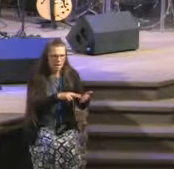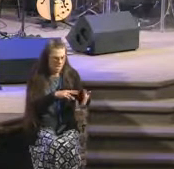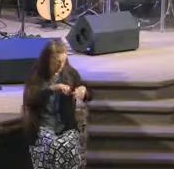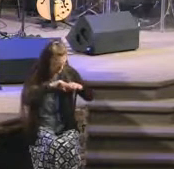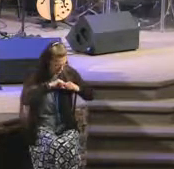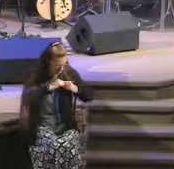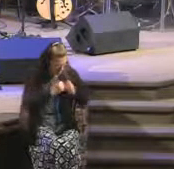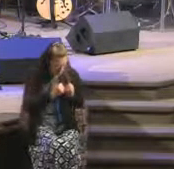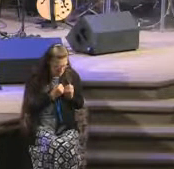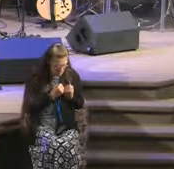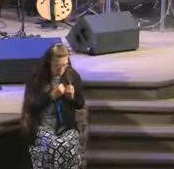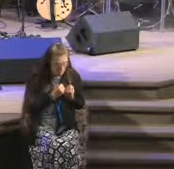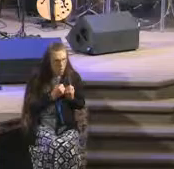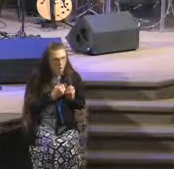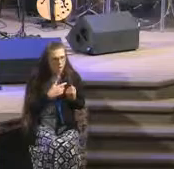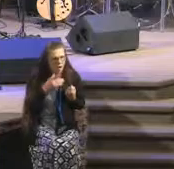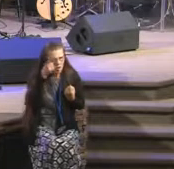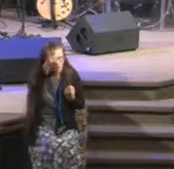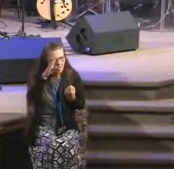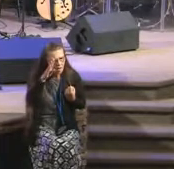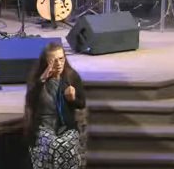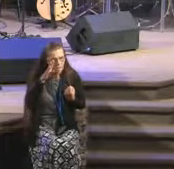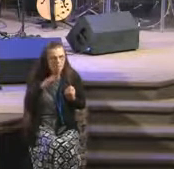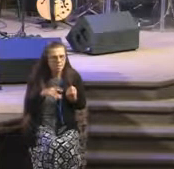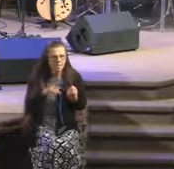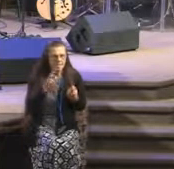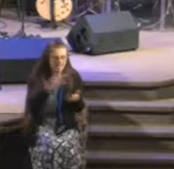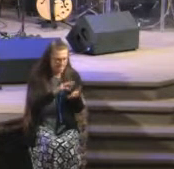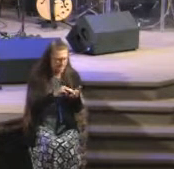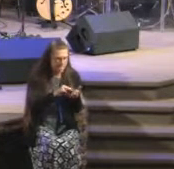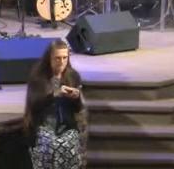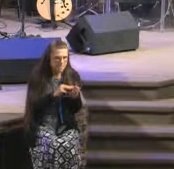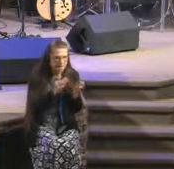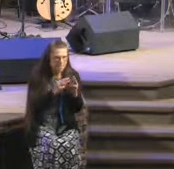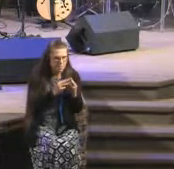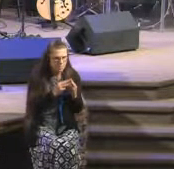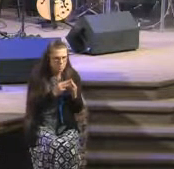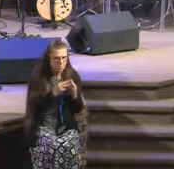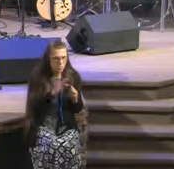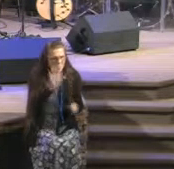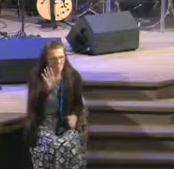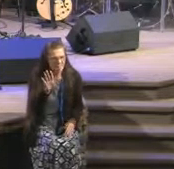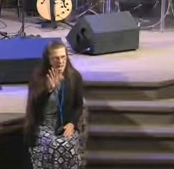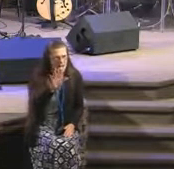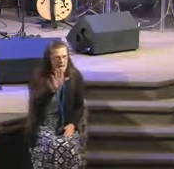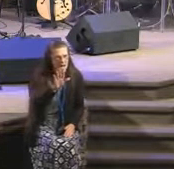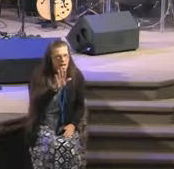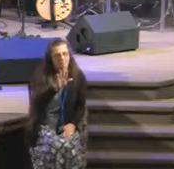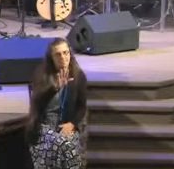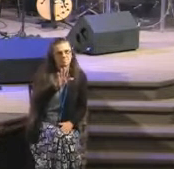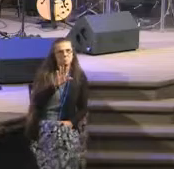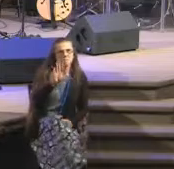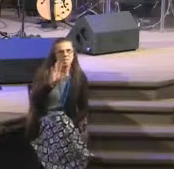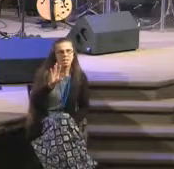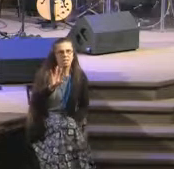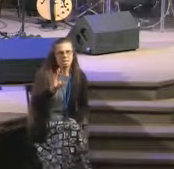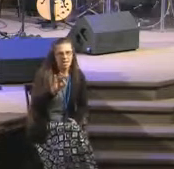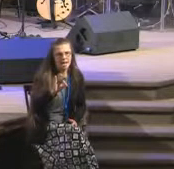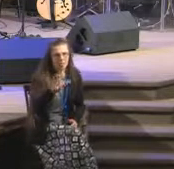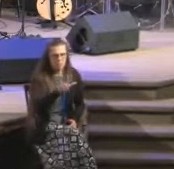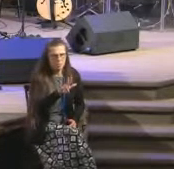who's been rejected. And Ezekiel's ministry was around 593 to 573 BC. It was a